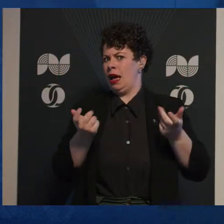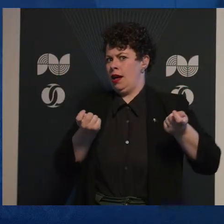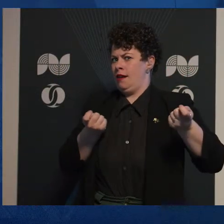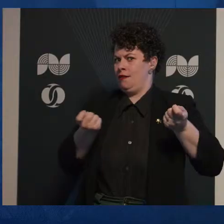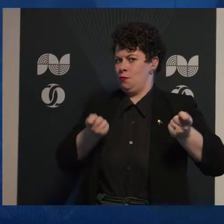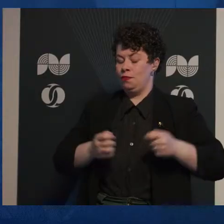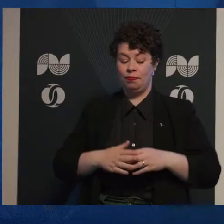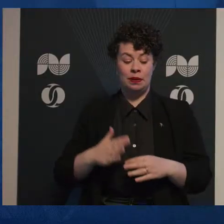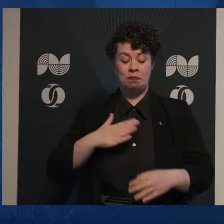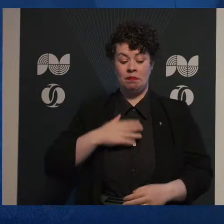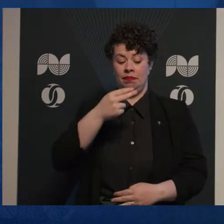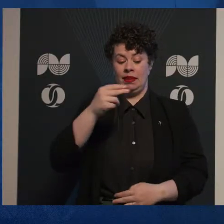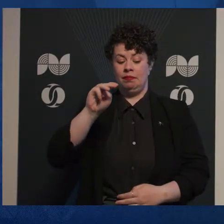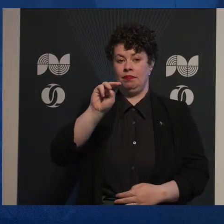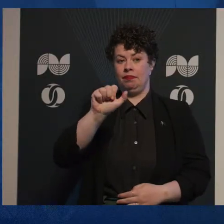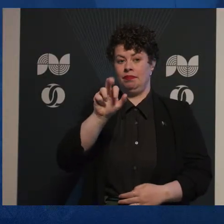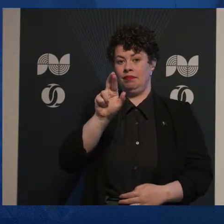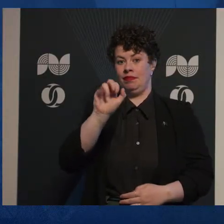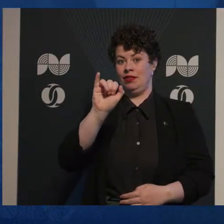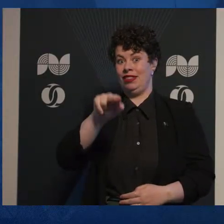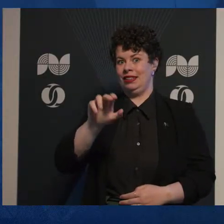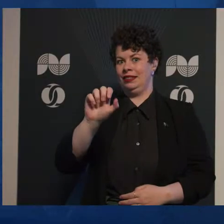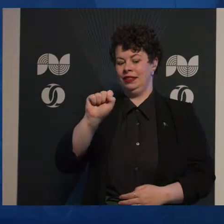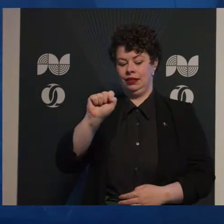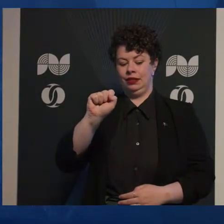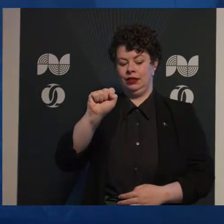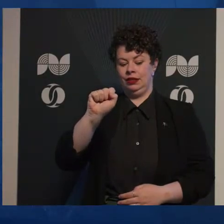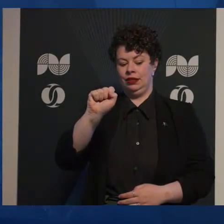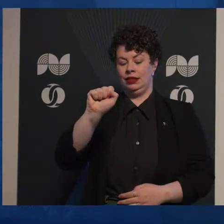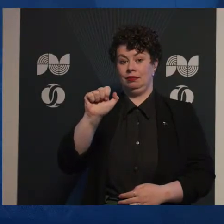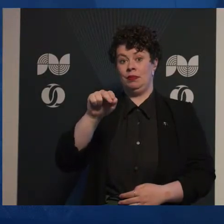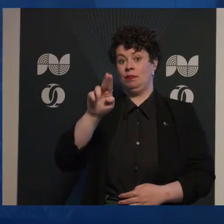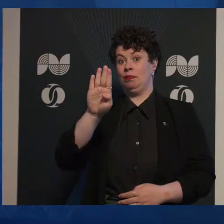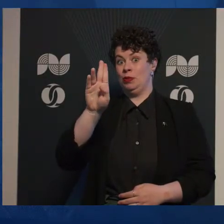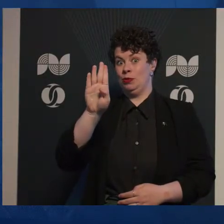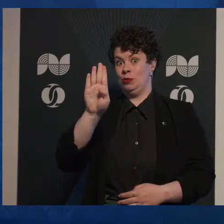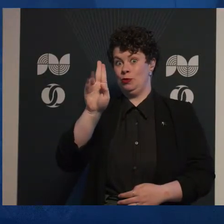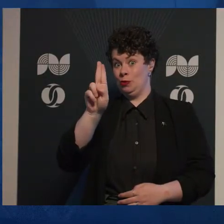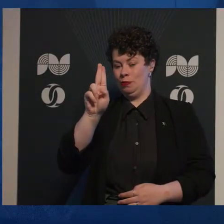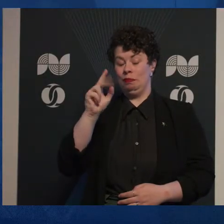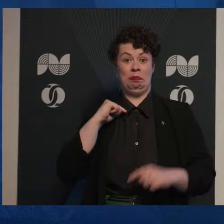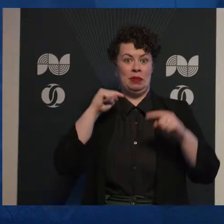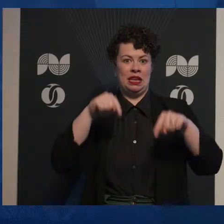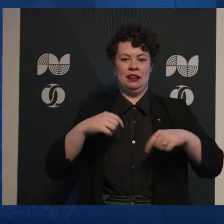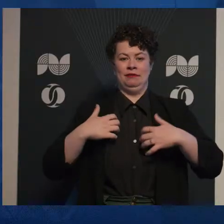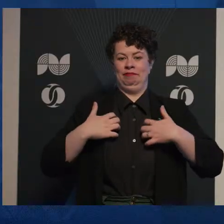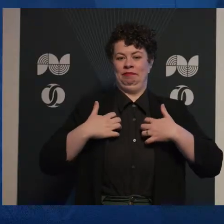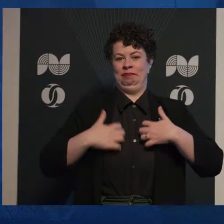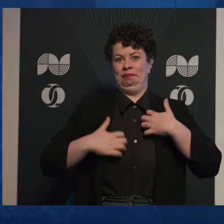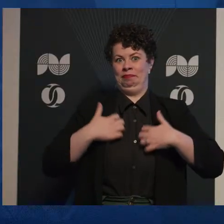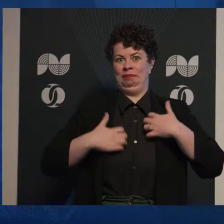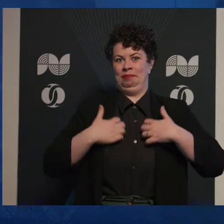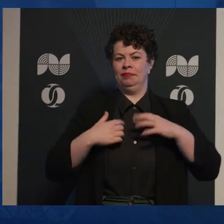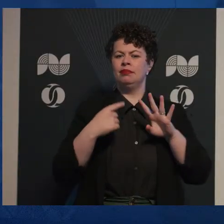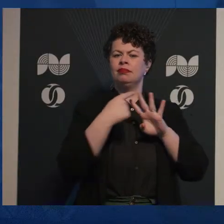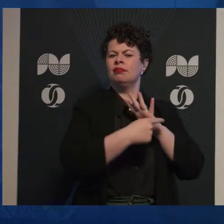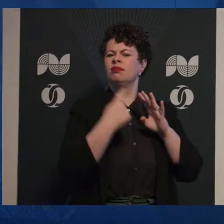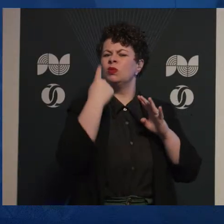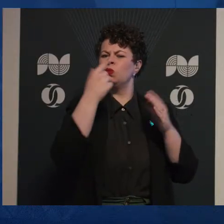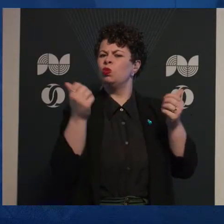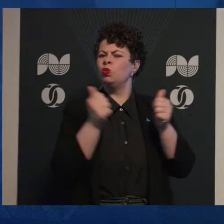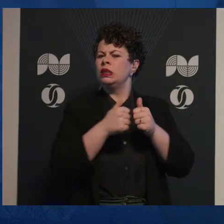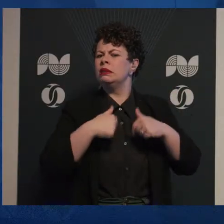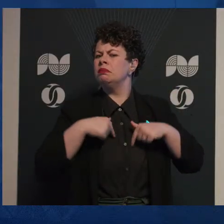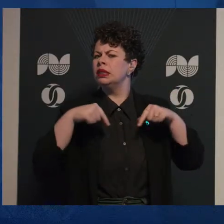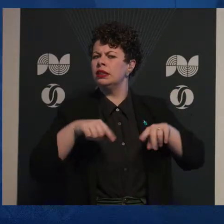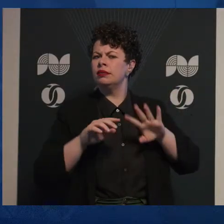for what's going to be a very exciting discussion with some wonderful guests. My panelists, I'll introduce them very briefly,